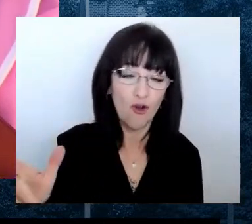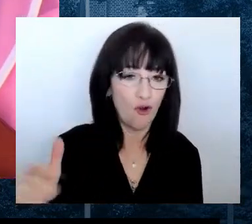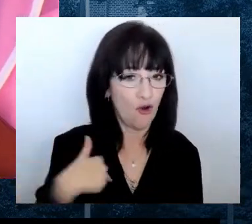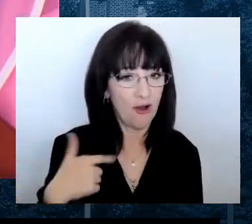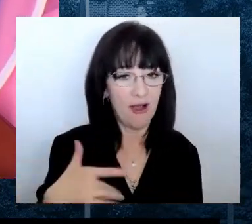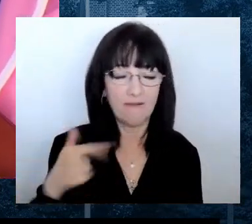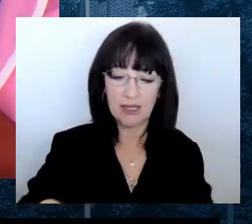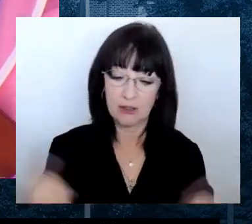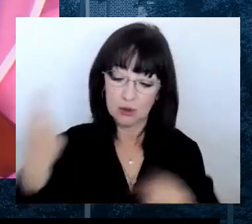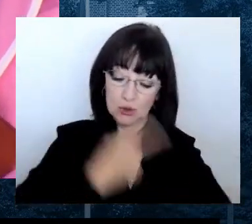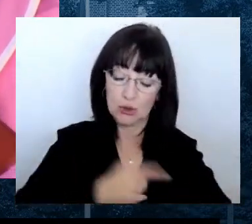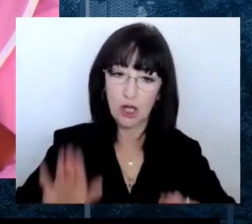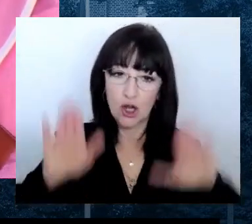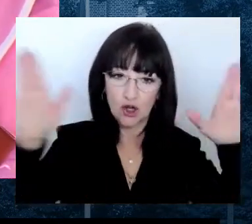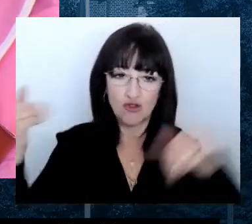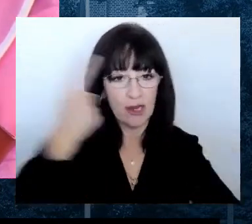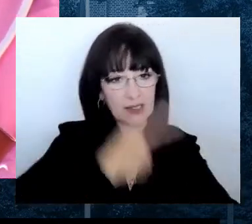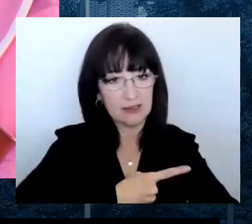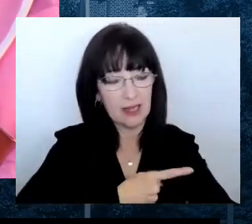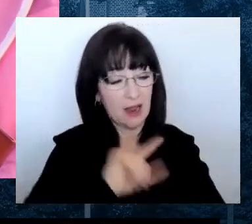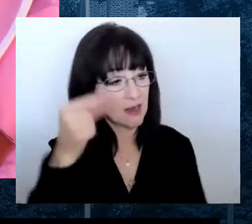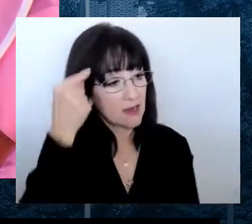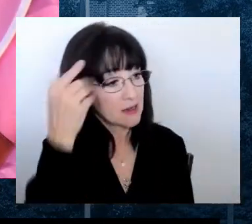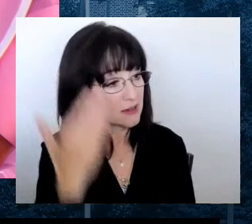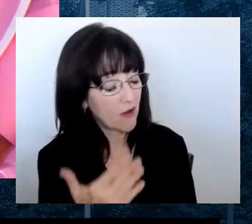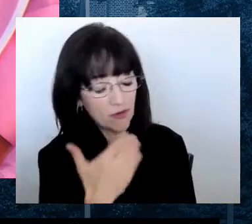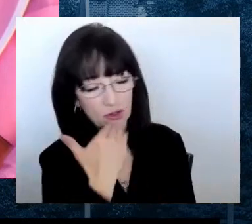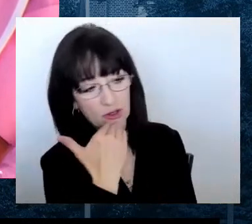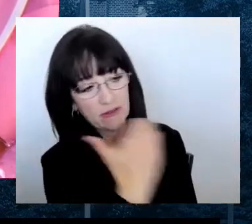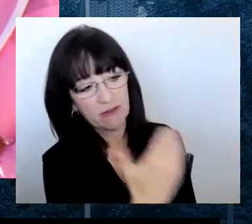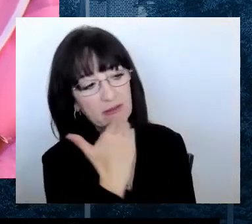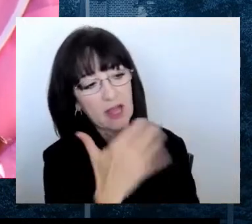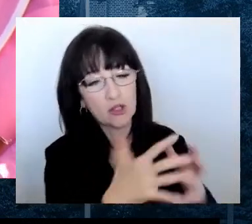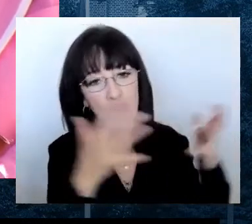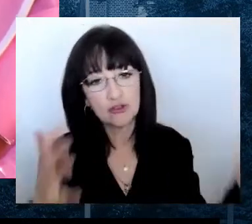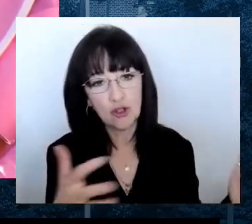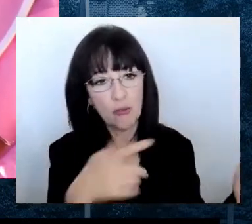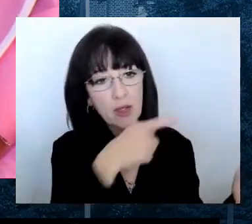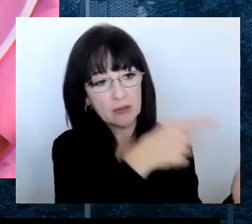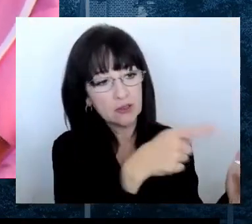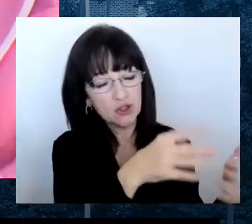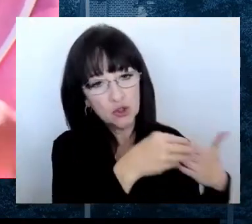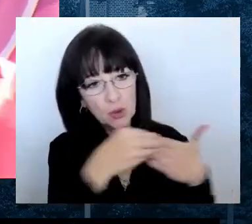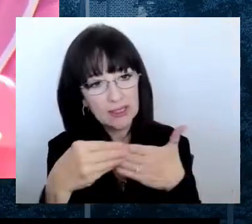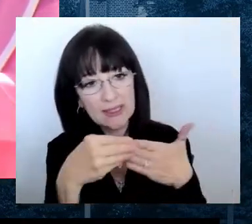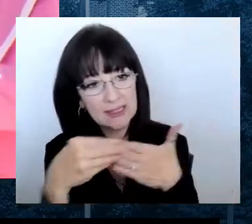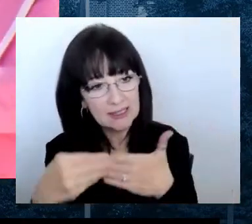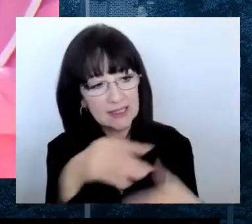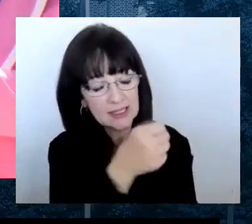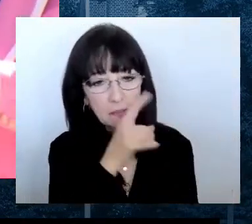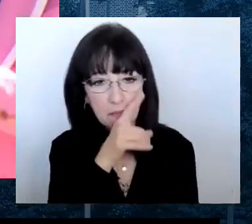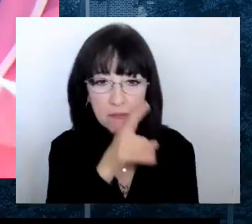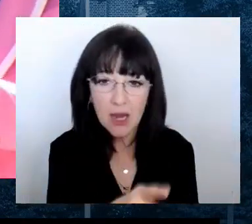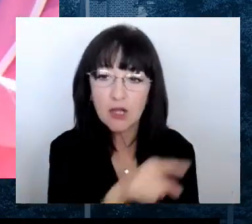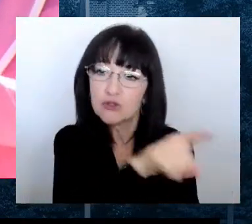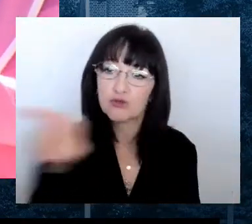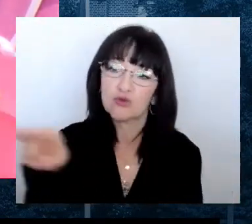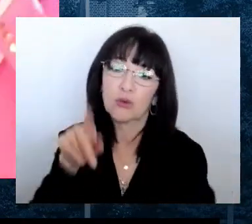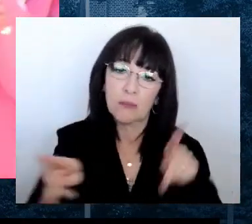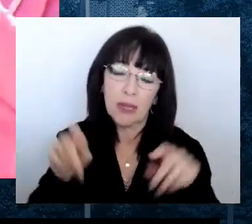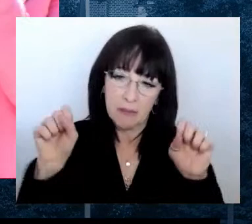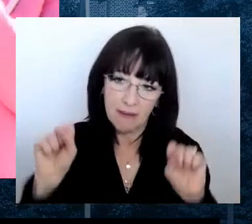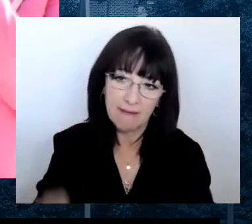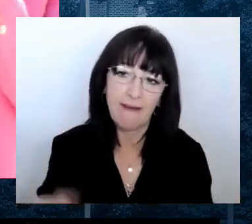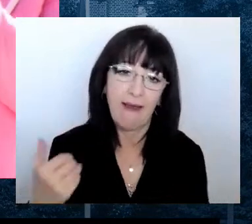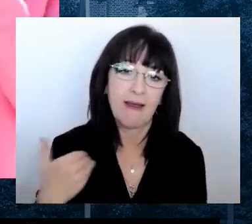thank Governor. Governor, thank you so much for being a lead on this and making sure that this happened. Without you, we wouldn't have gotten it over the